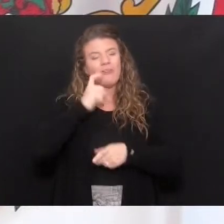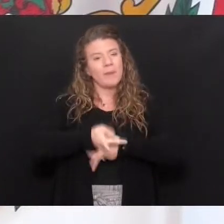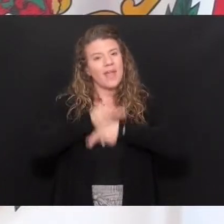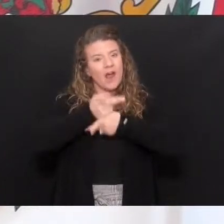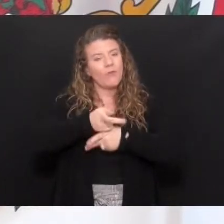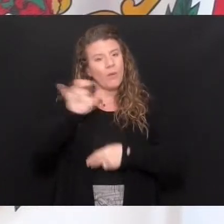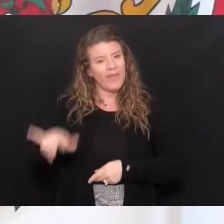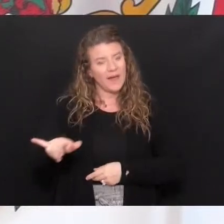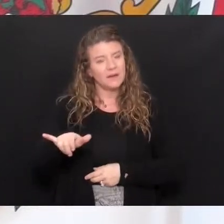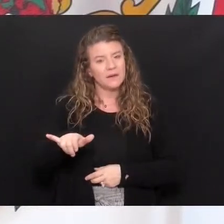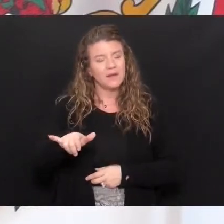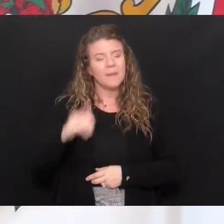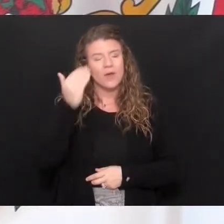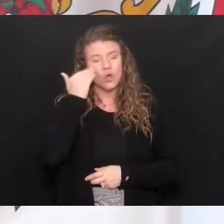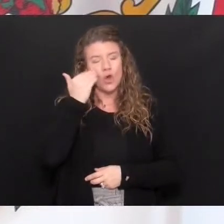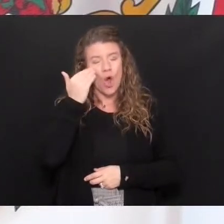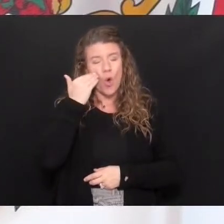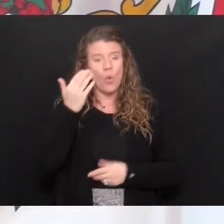that. But